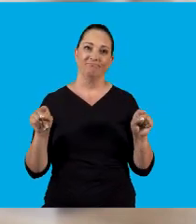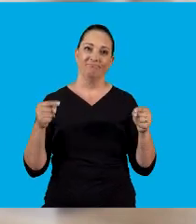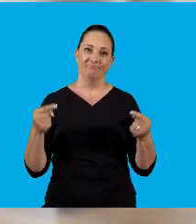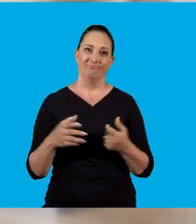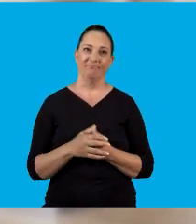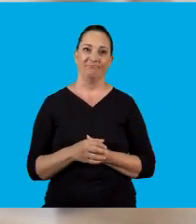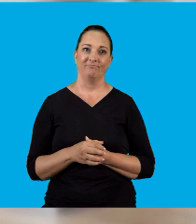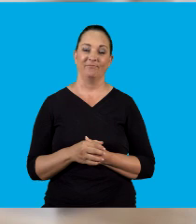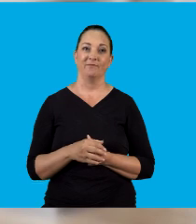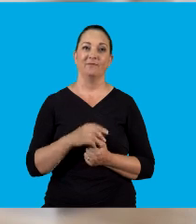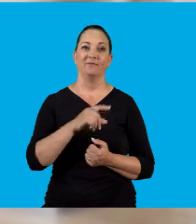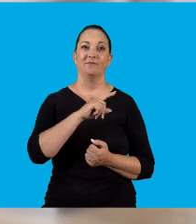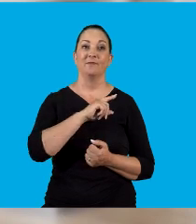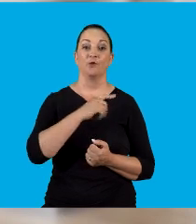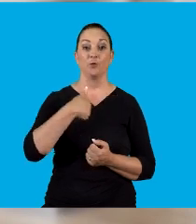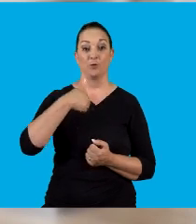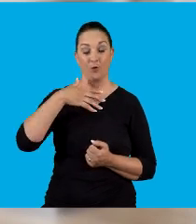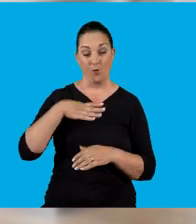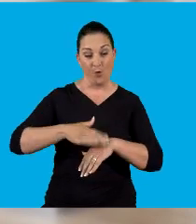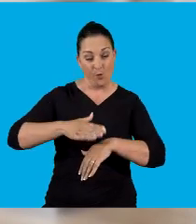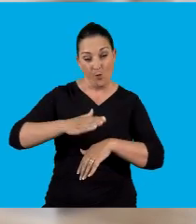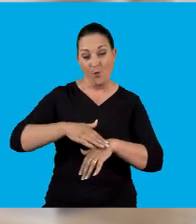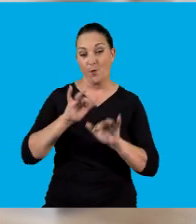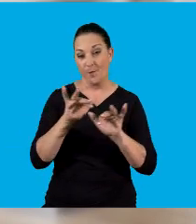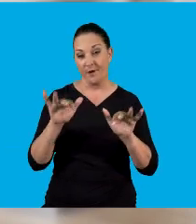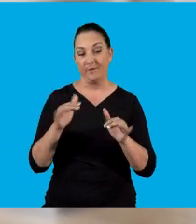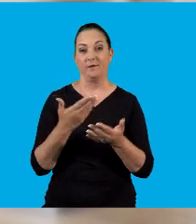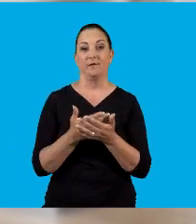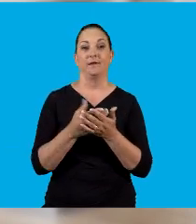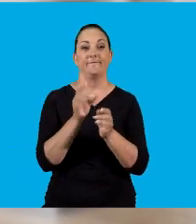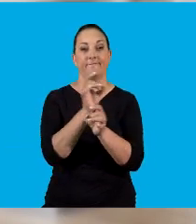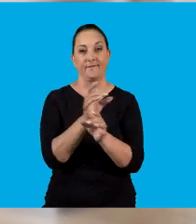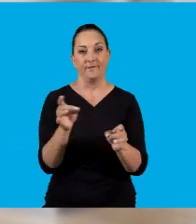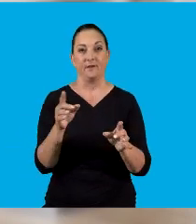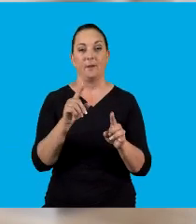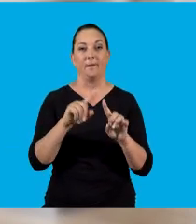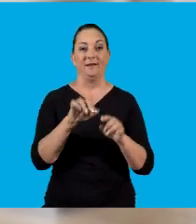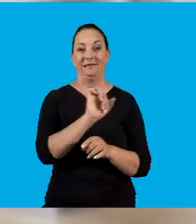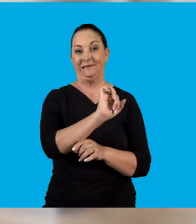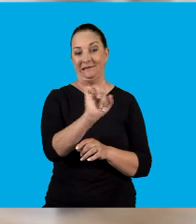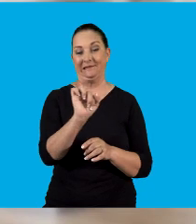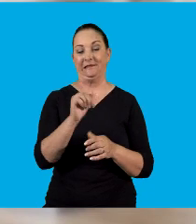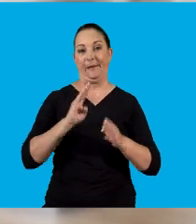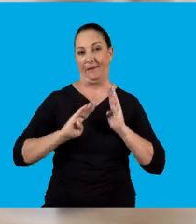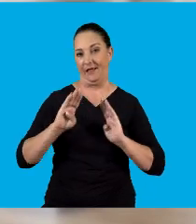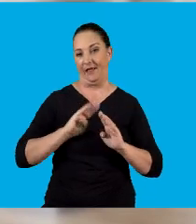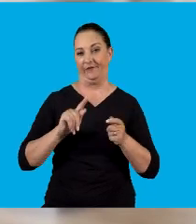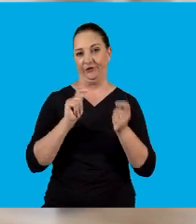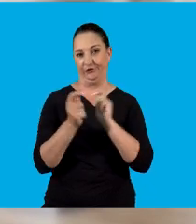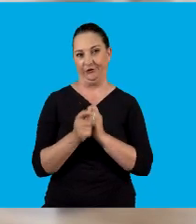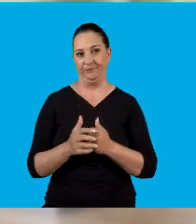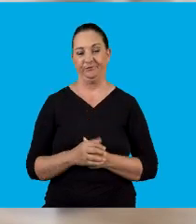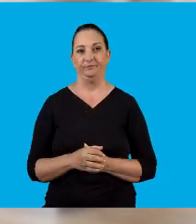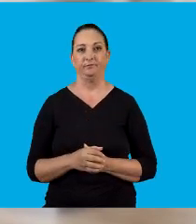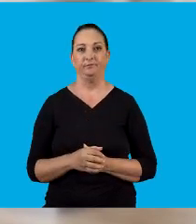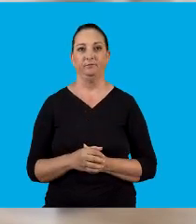to reach even those prospective customers that we would want to reach because of their demographic behavior. Then let's